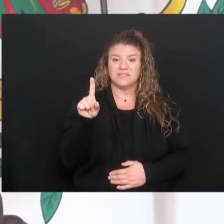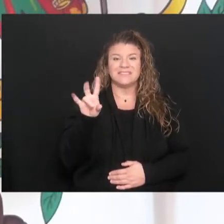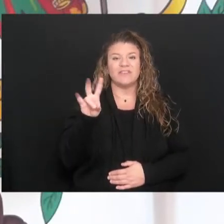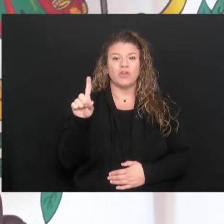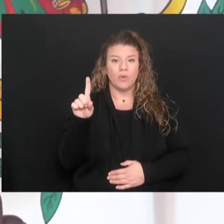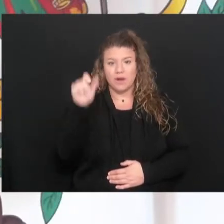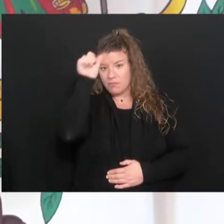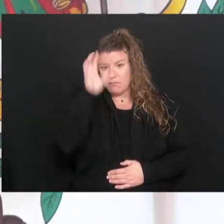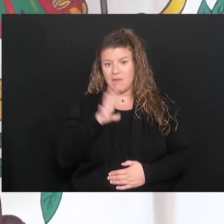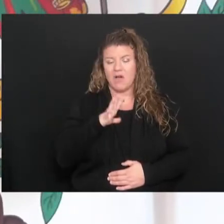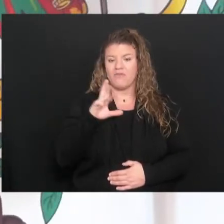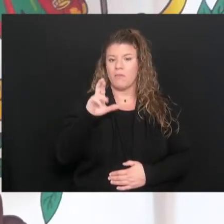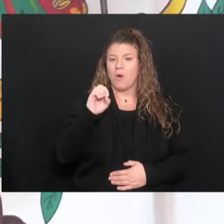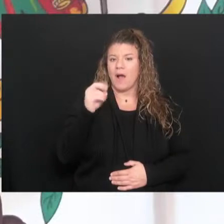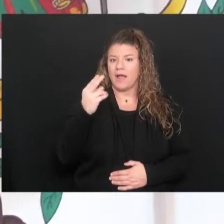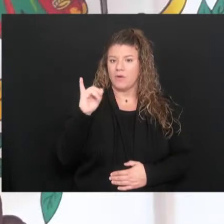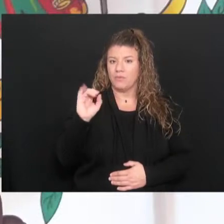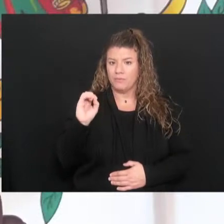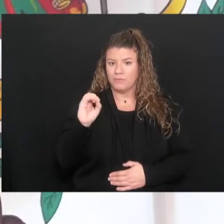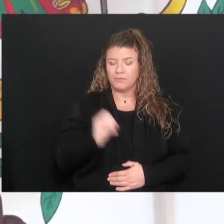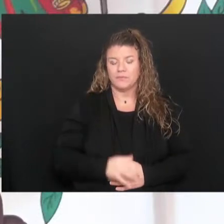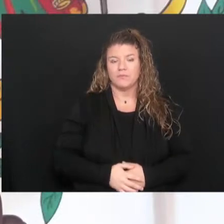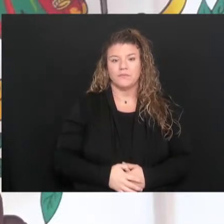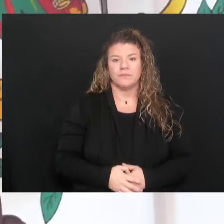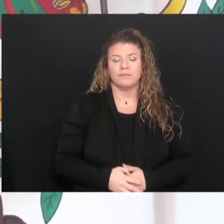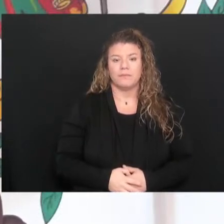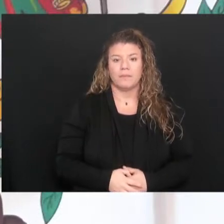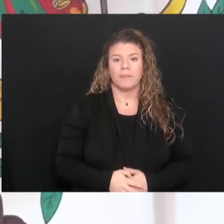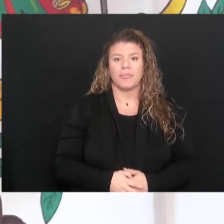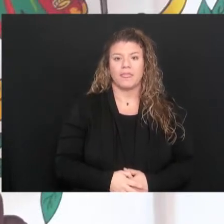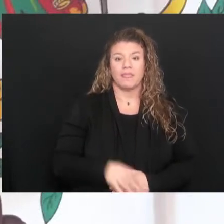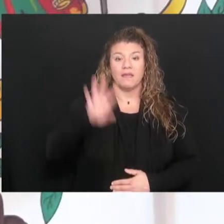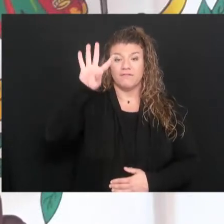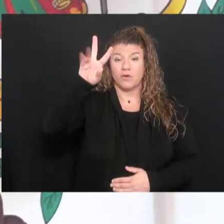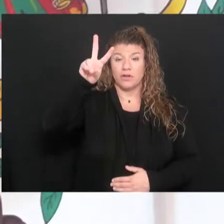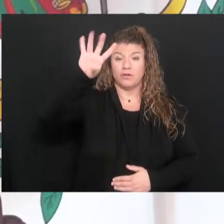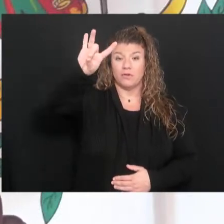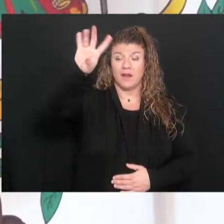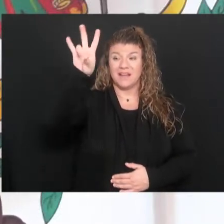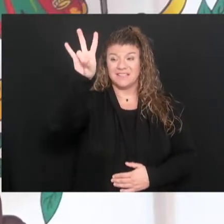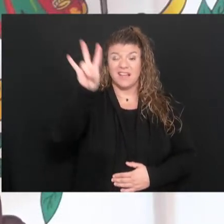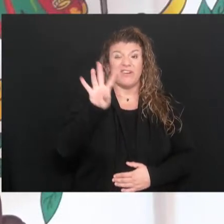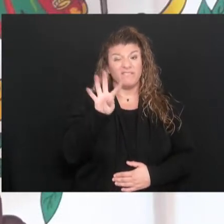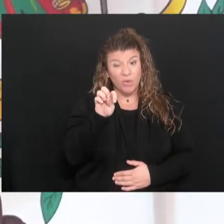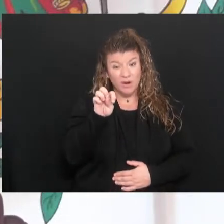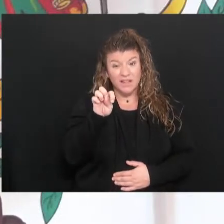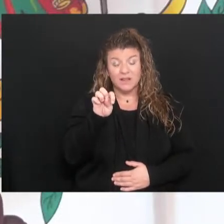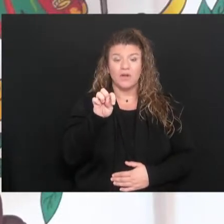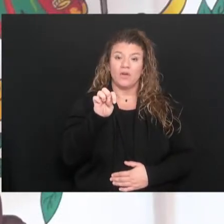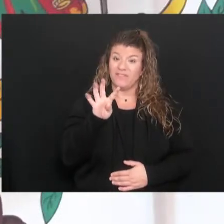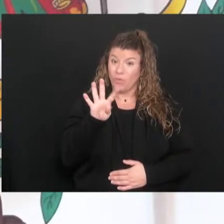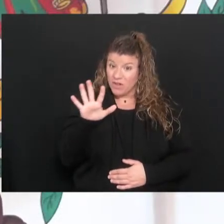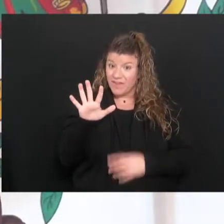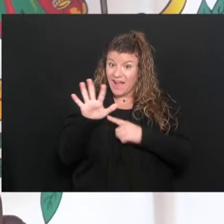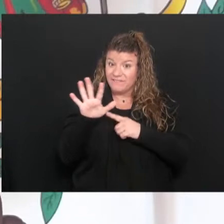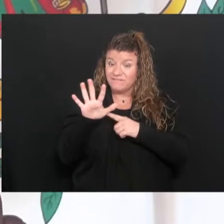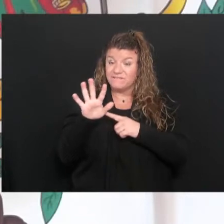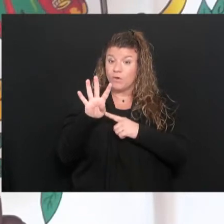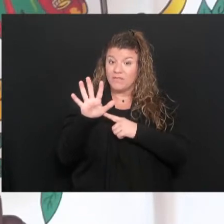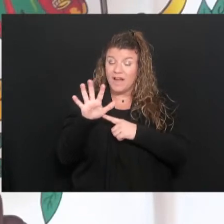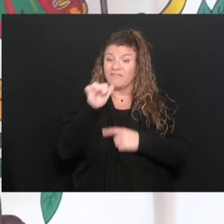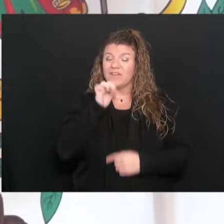71-year-old male from Ohio County. The 4,287th death, another 45-year-old female